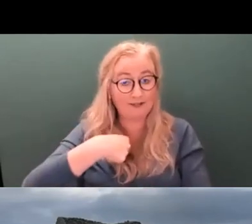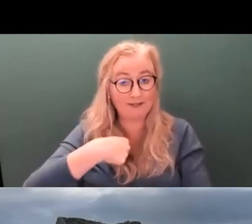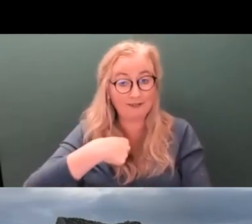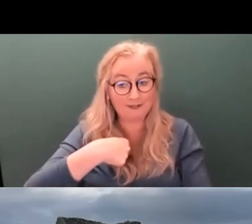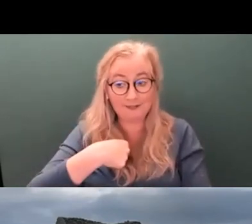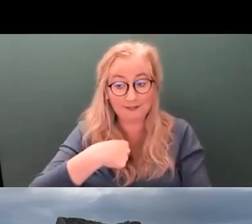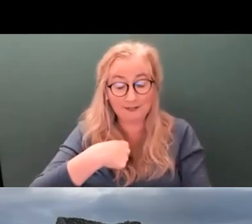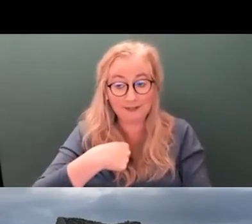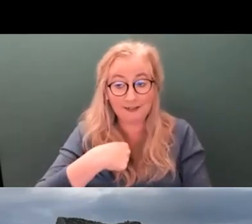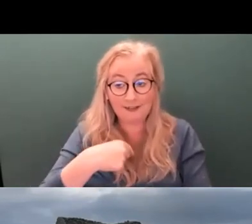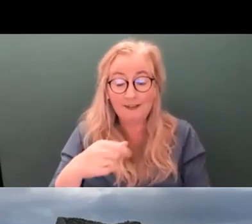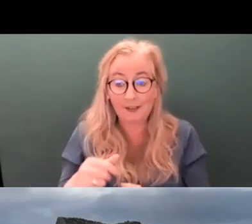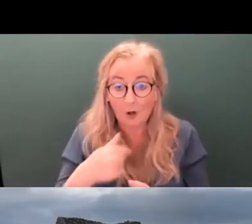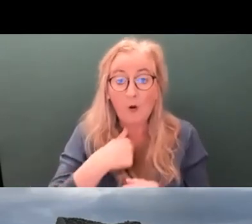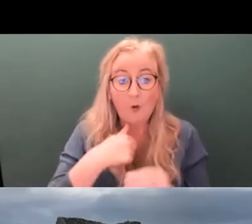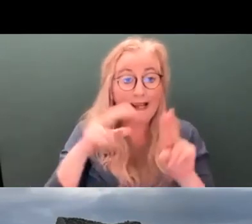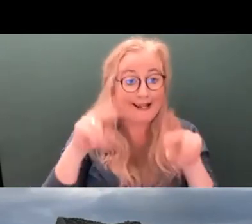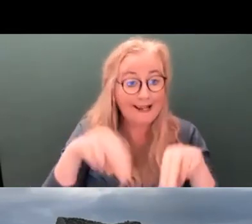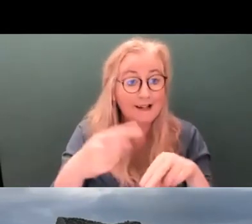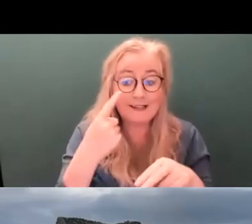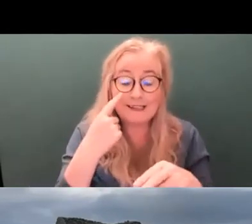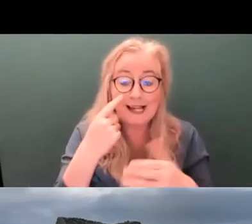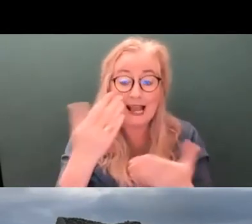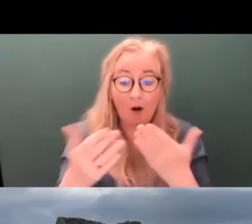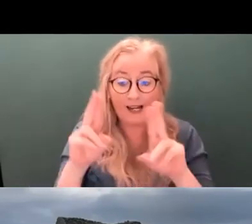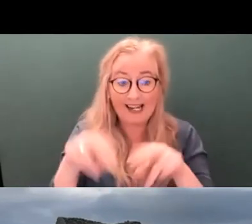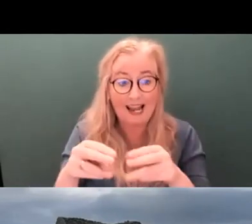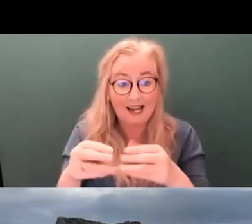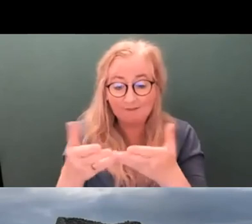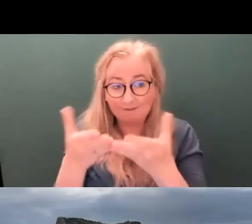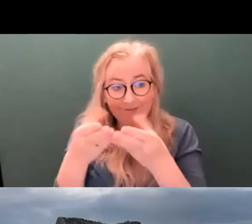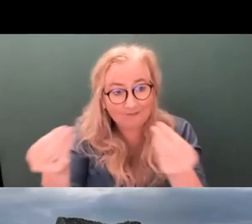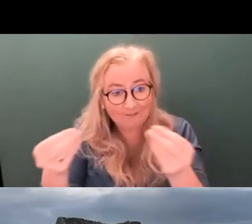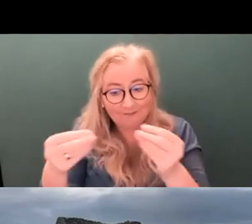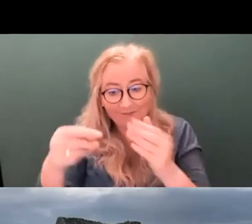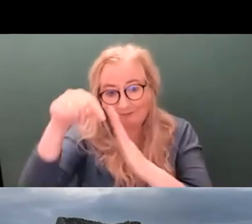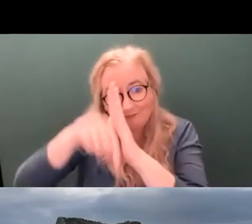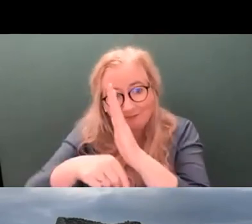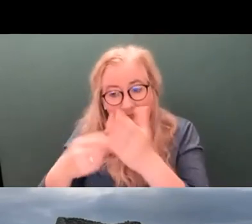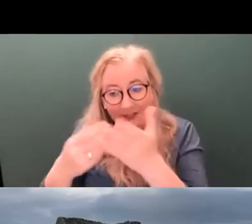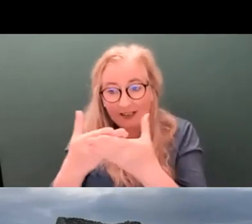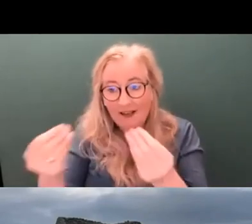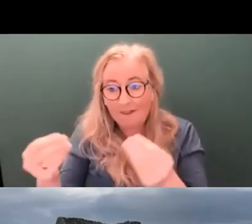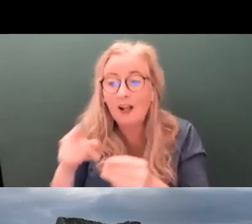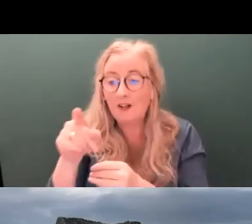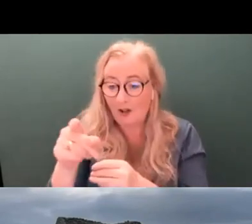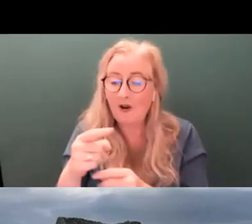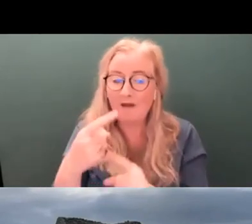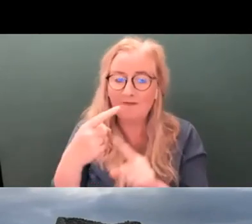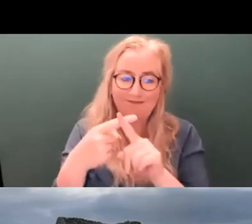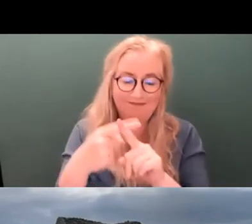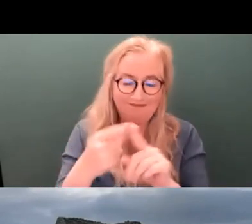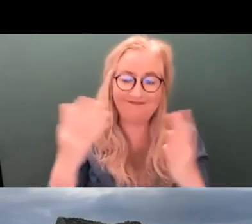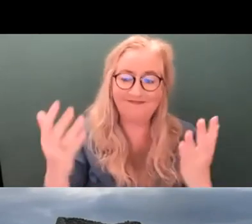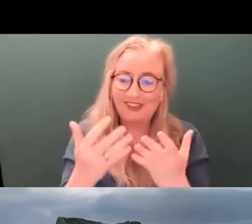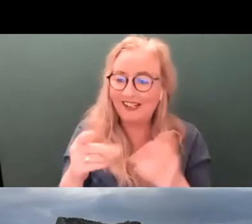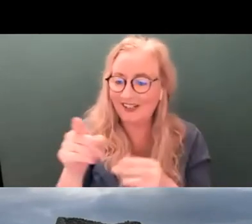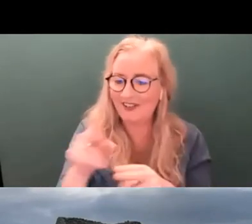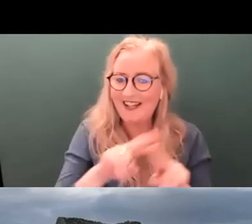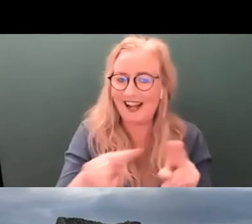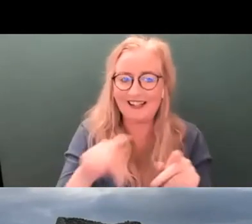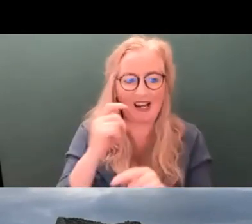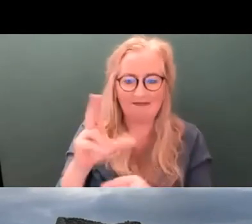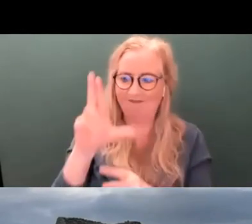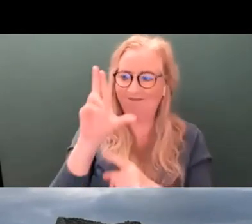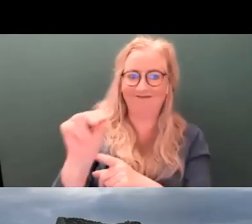.ie, and we could see just how that might be fleshed out a little bit more. So that's encouraging because it's not absolutely not.